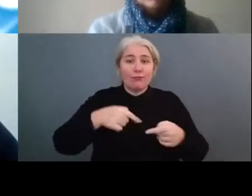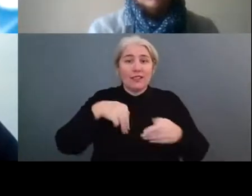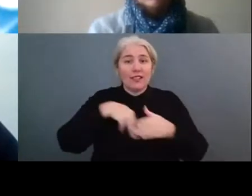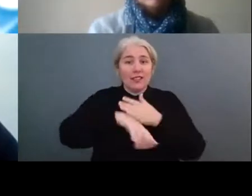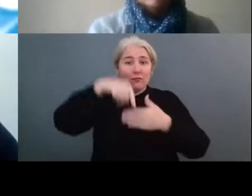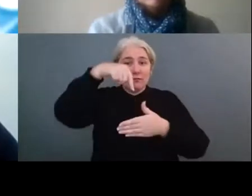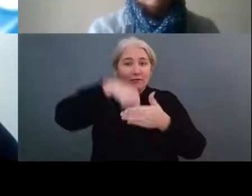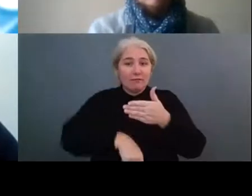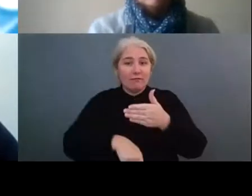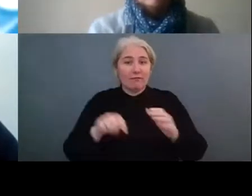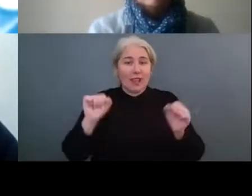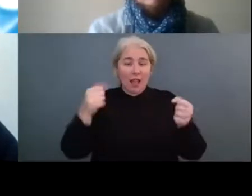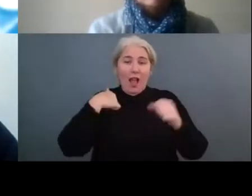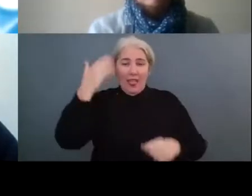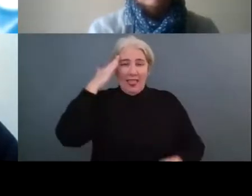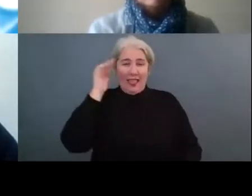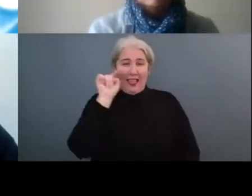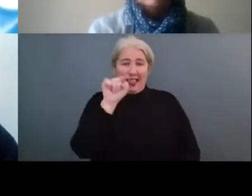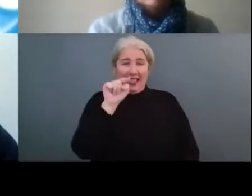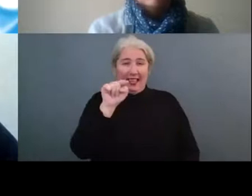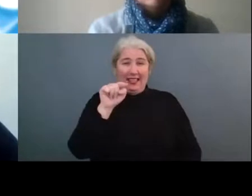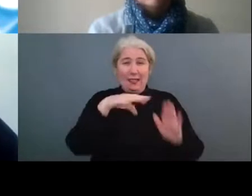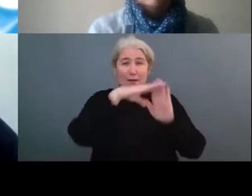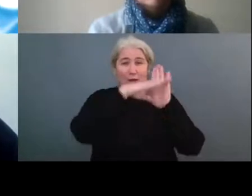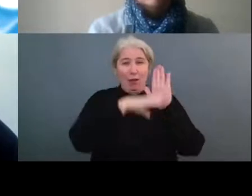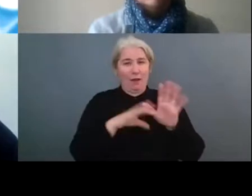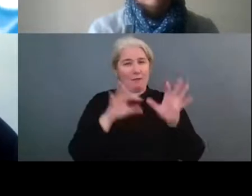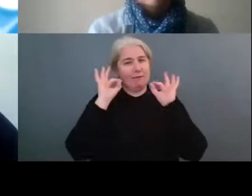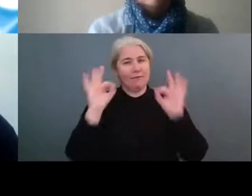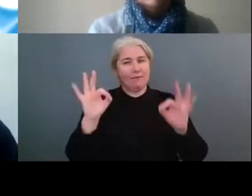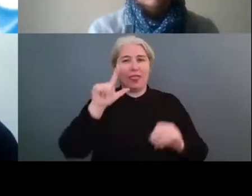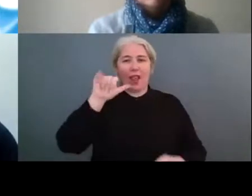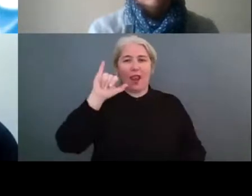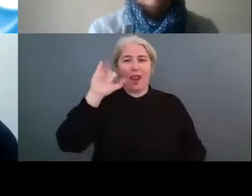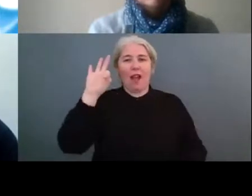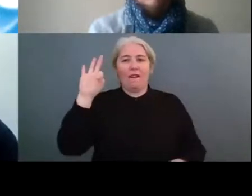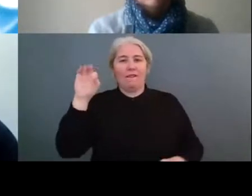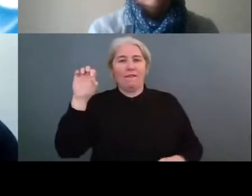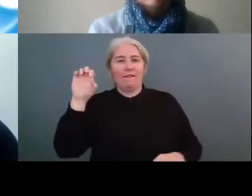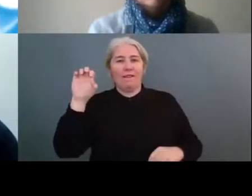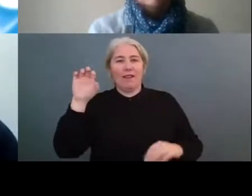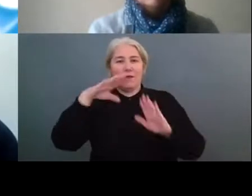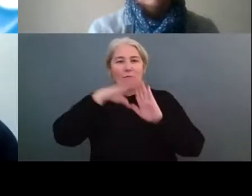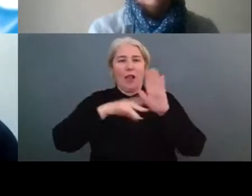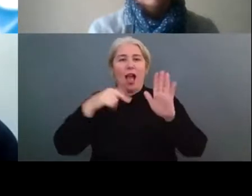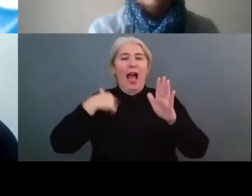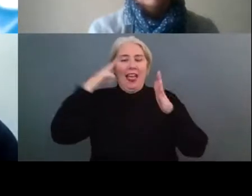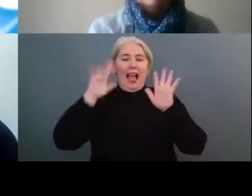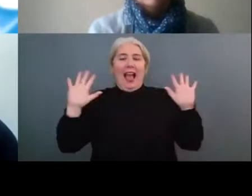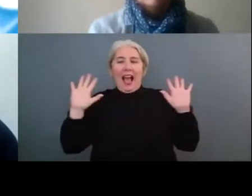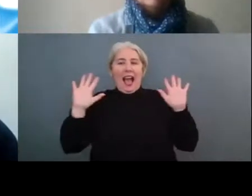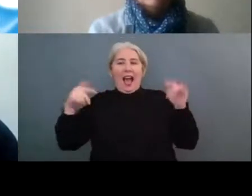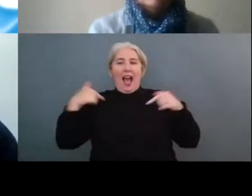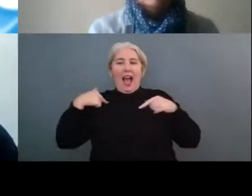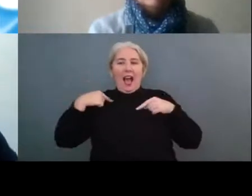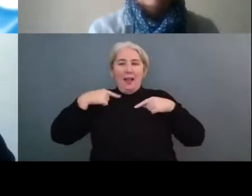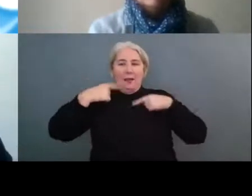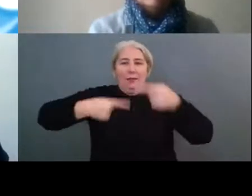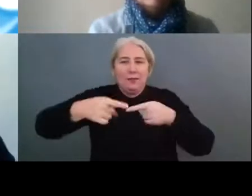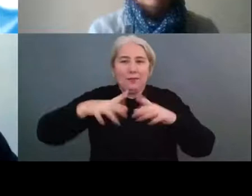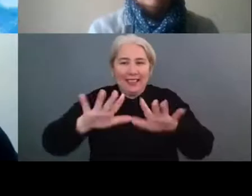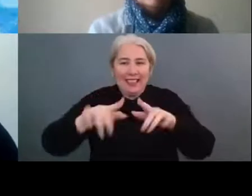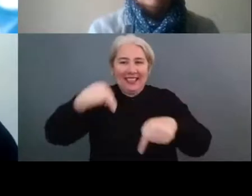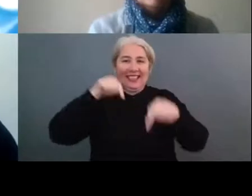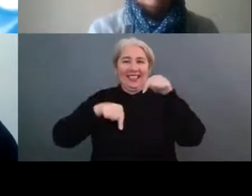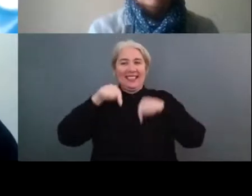cycle project is a very interesting example. So, Barbara, I leave you the floor. I'm okay. Sure. Thank you, Valerio.